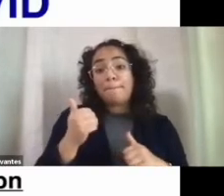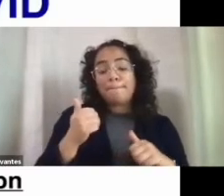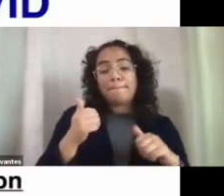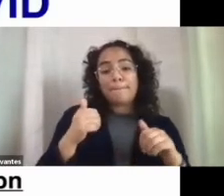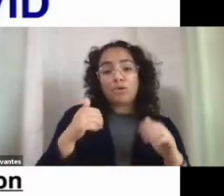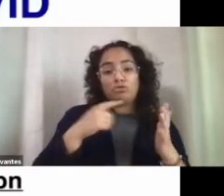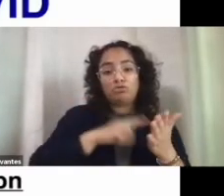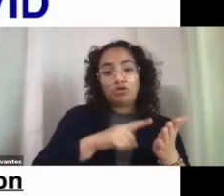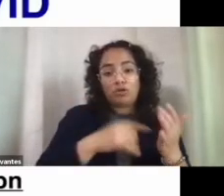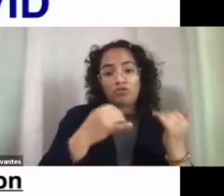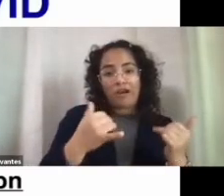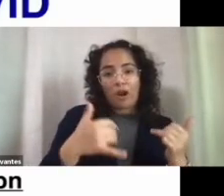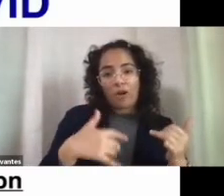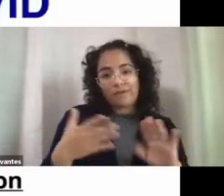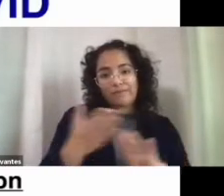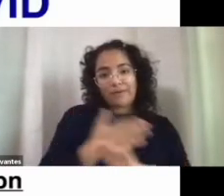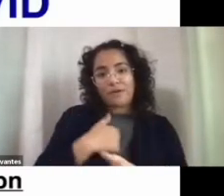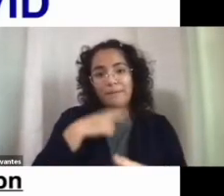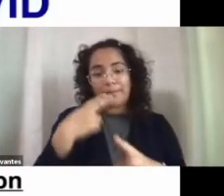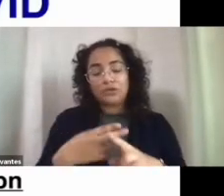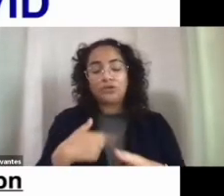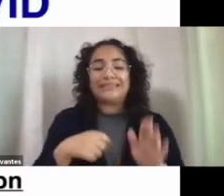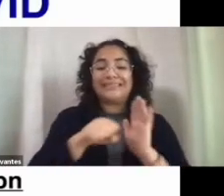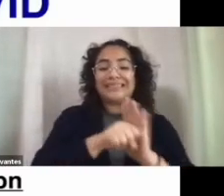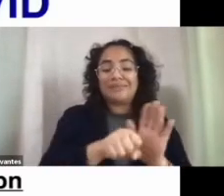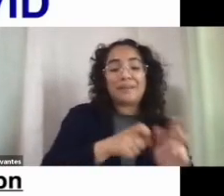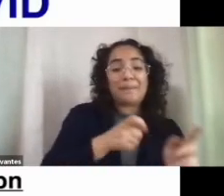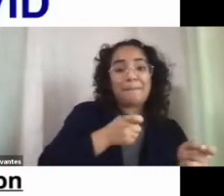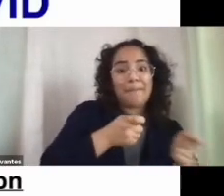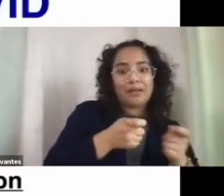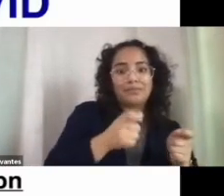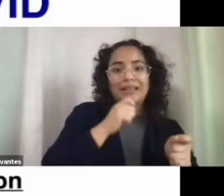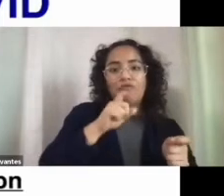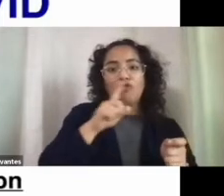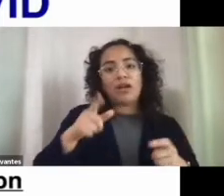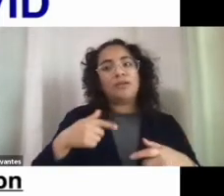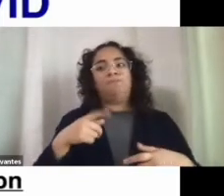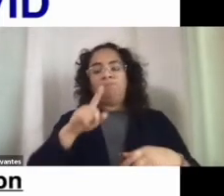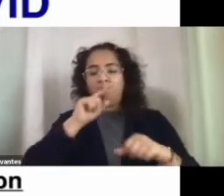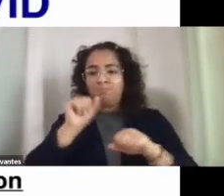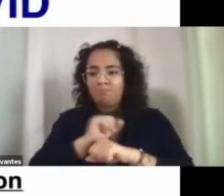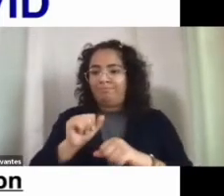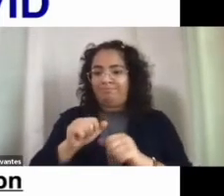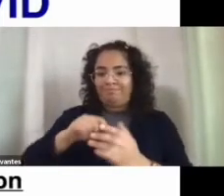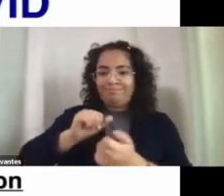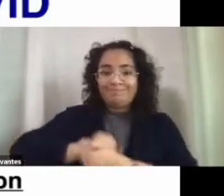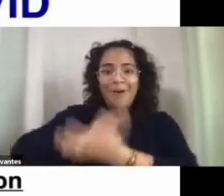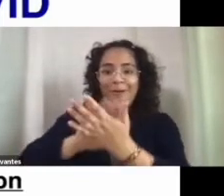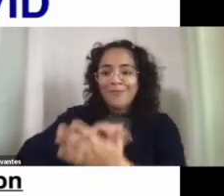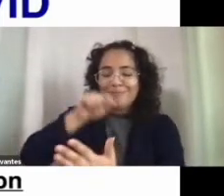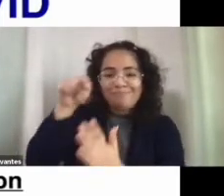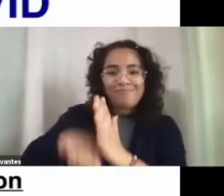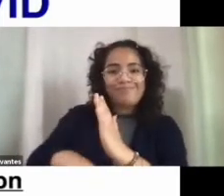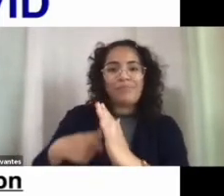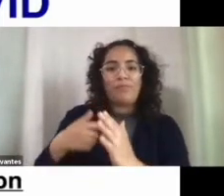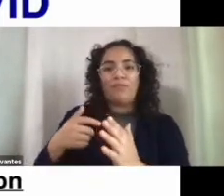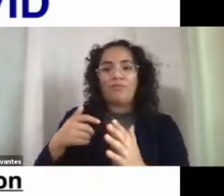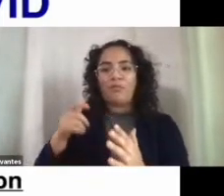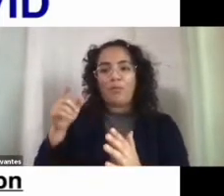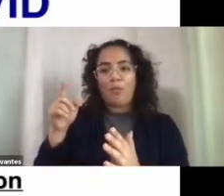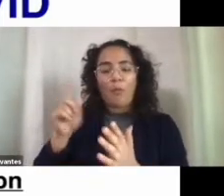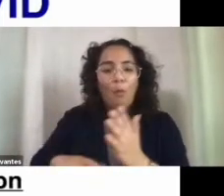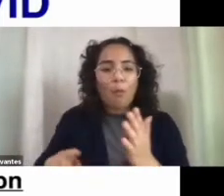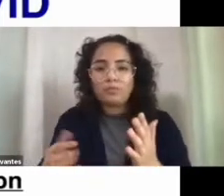focused on symptom management, but not addressing the underlying pathology. And this is because we need